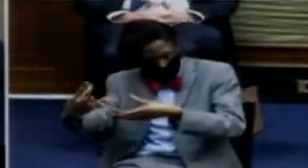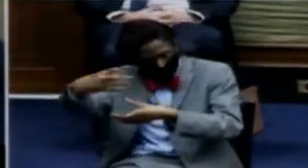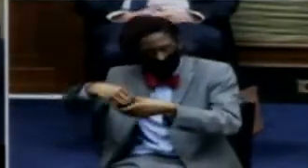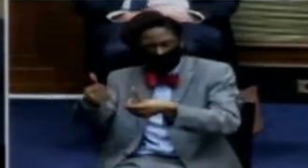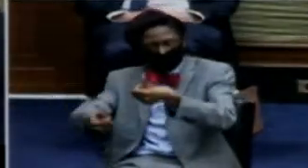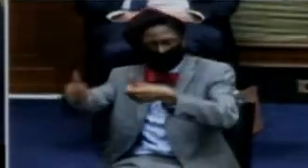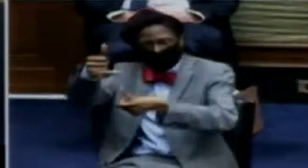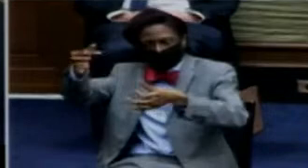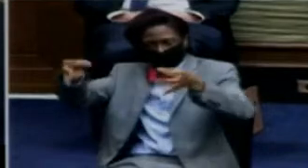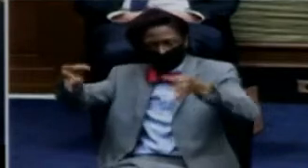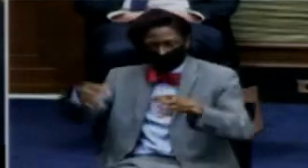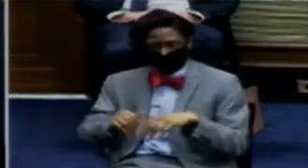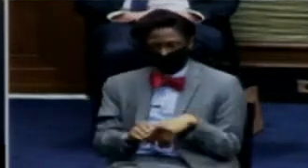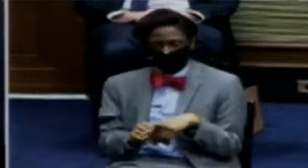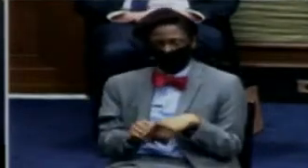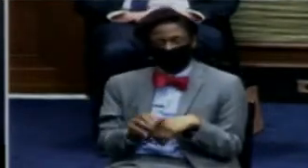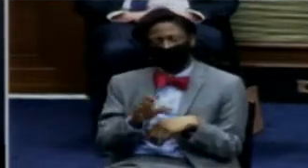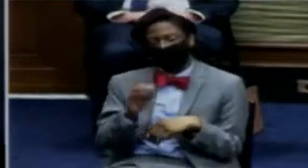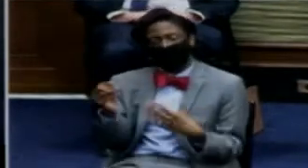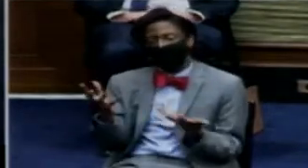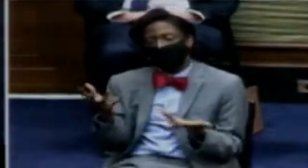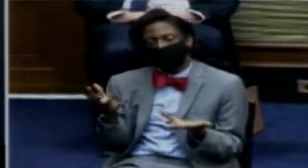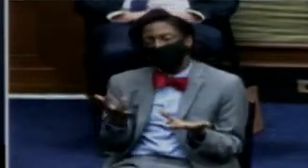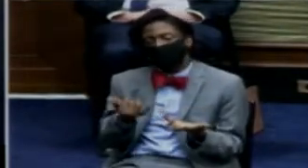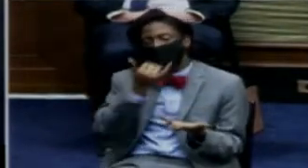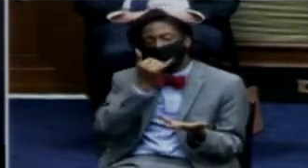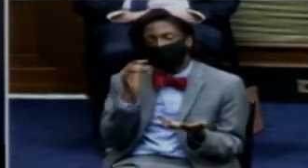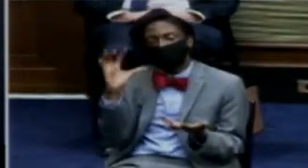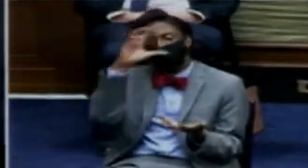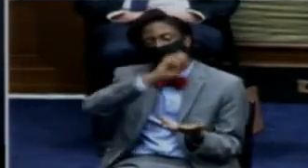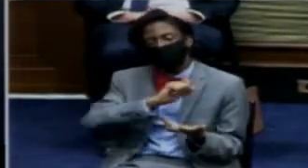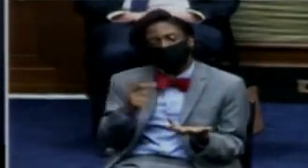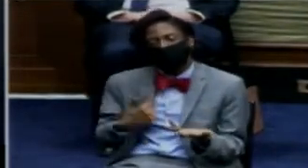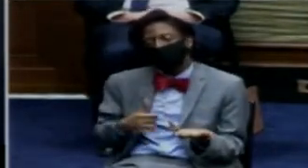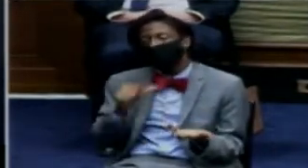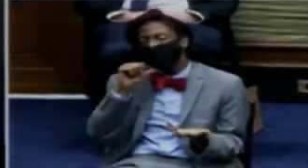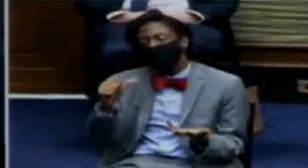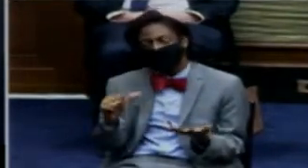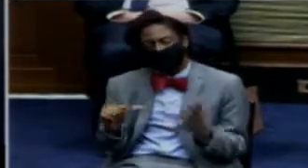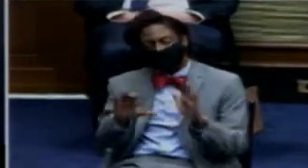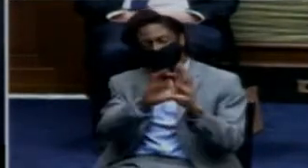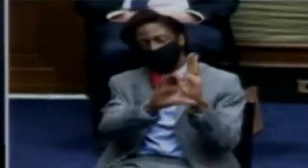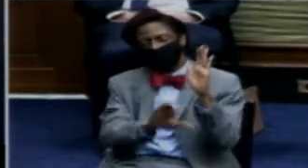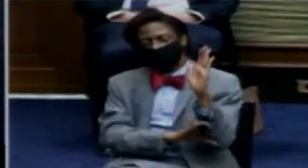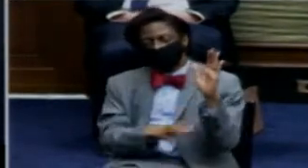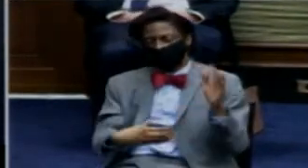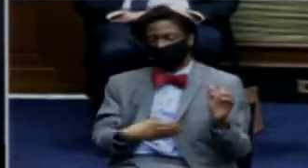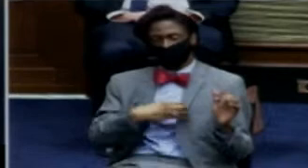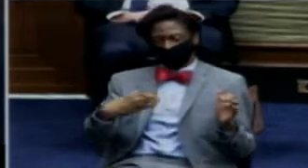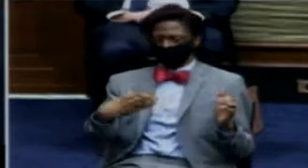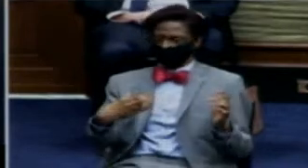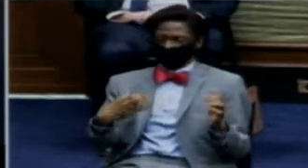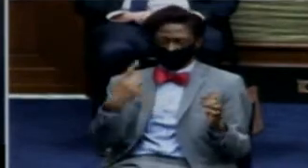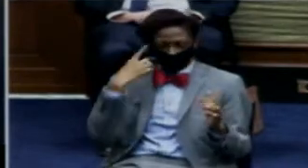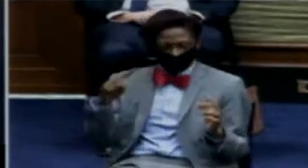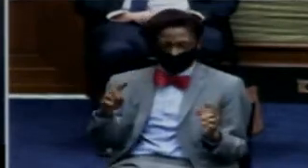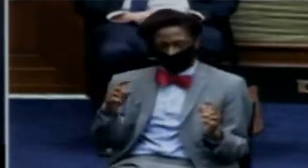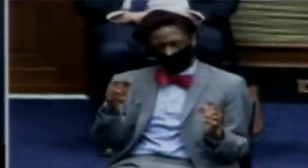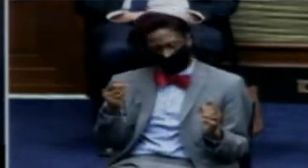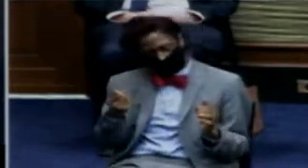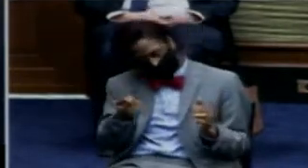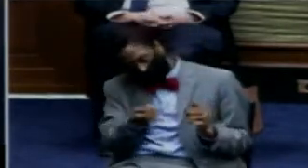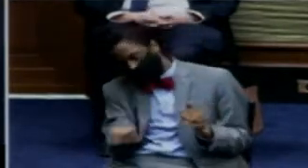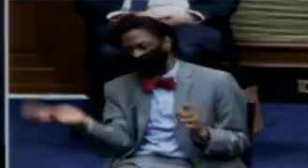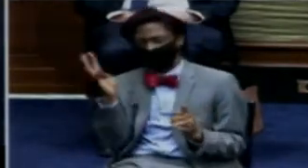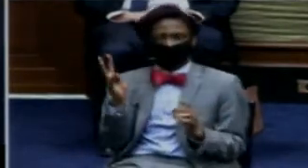United States. And it is simply false to assert that there were not constitutional objections made to numerous state admissions.